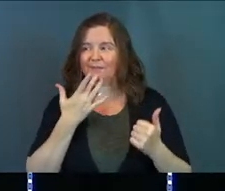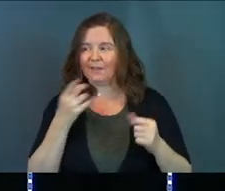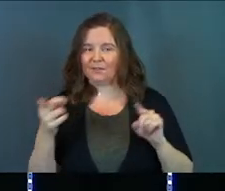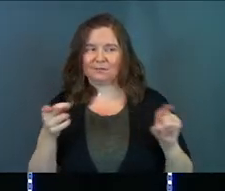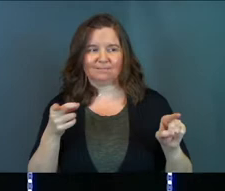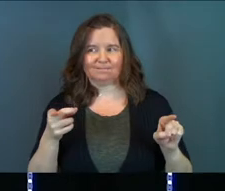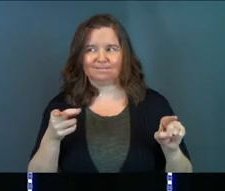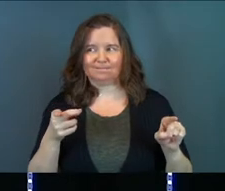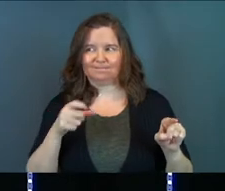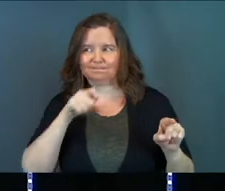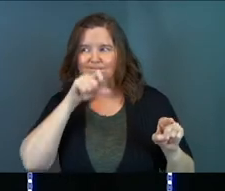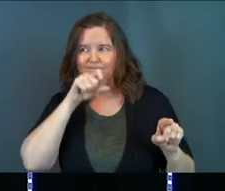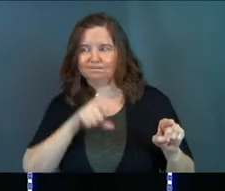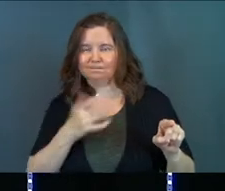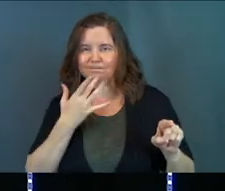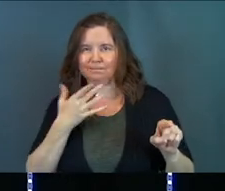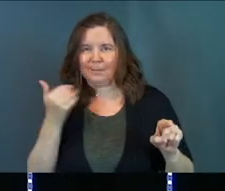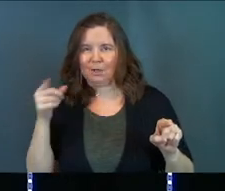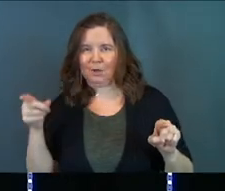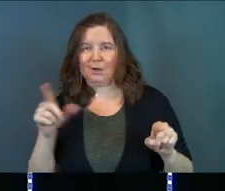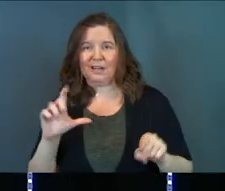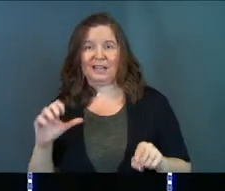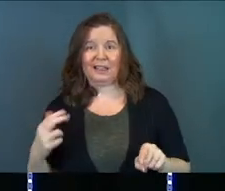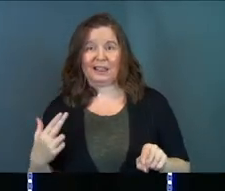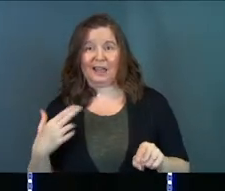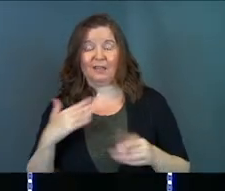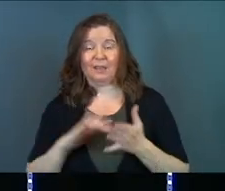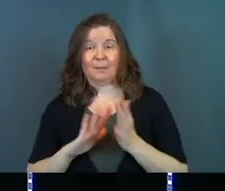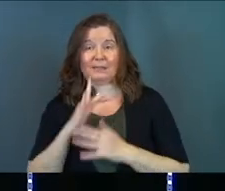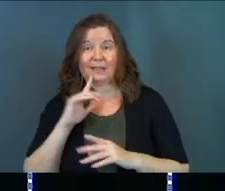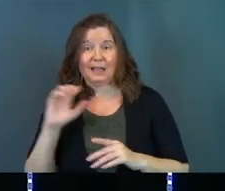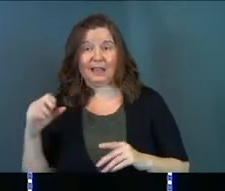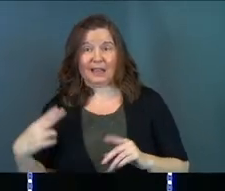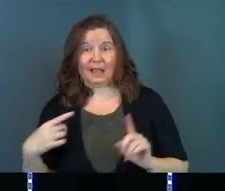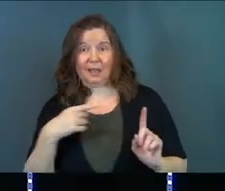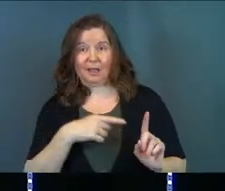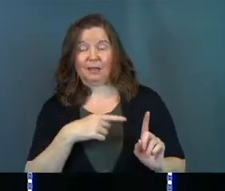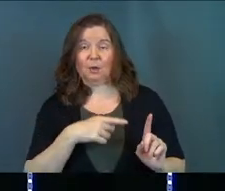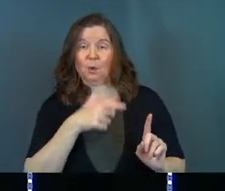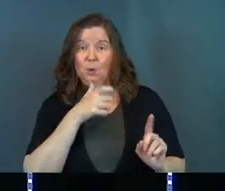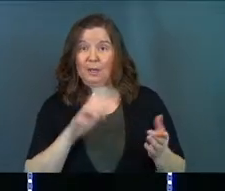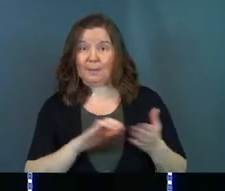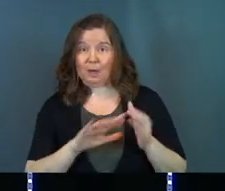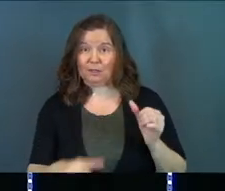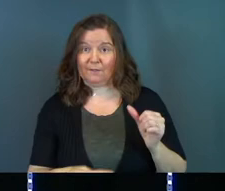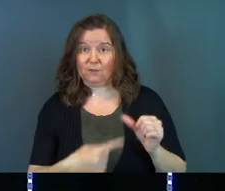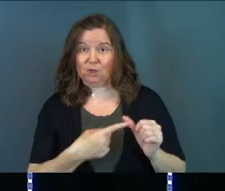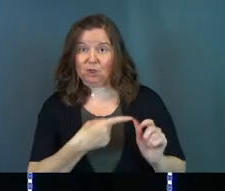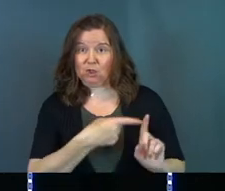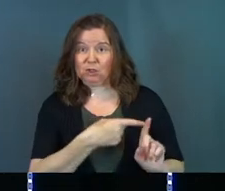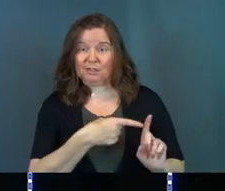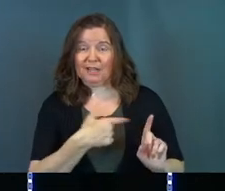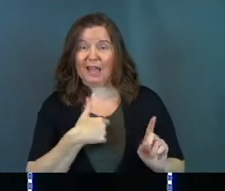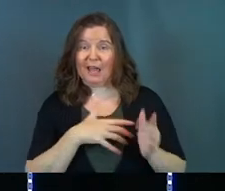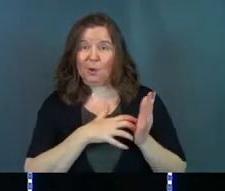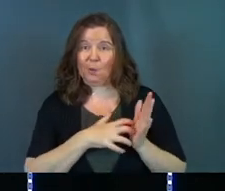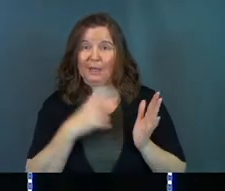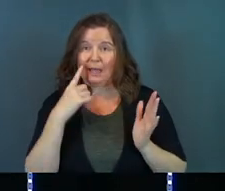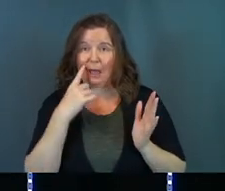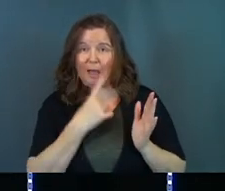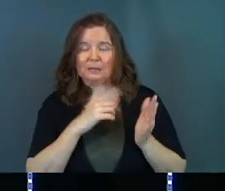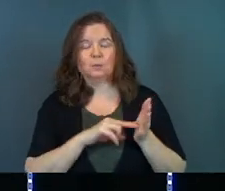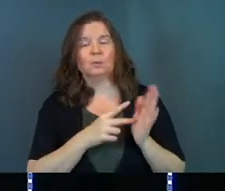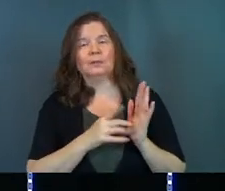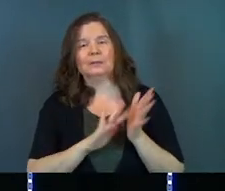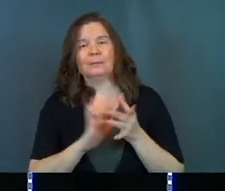one that he likes better. Leah, the Bible says that Leah who he marries first, Leah had weak eyes,